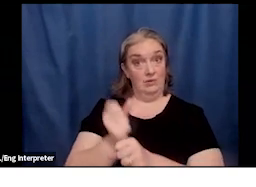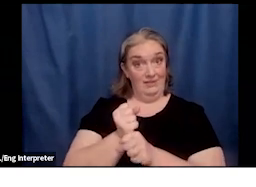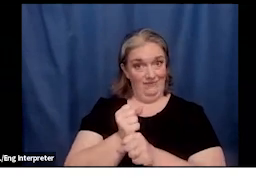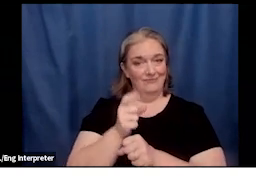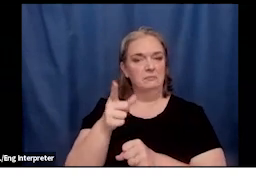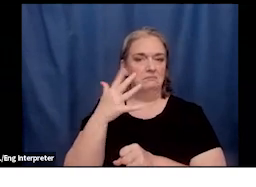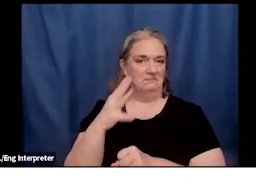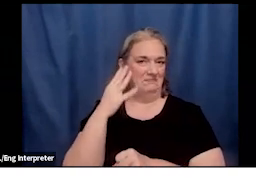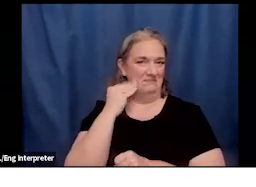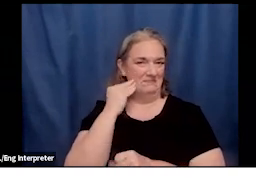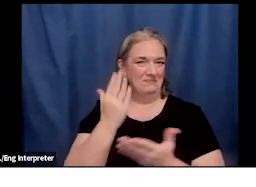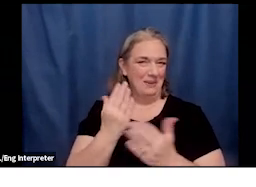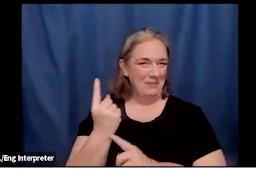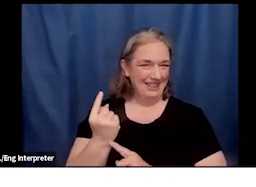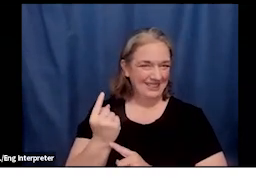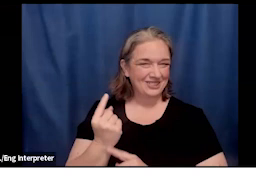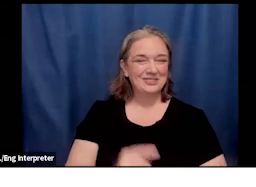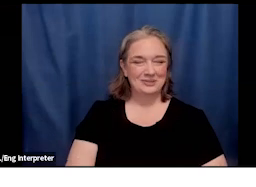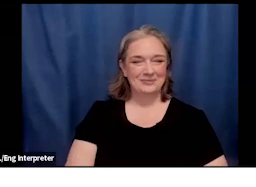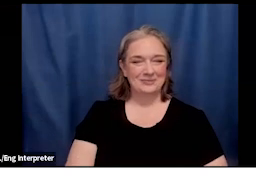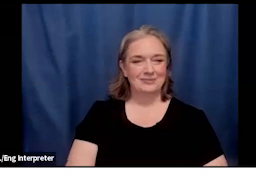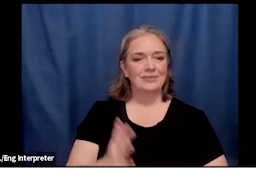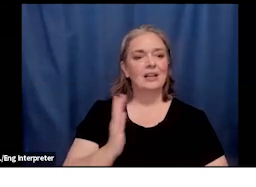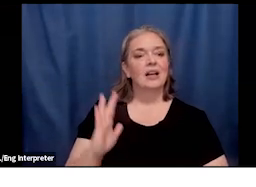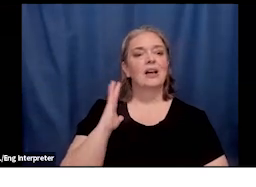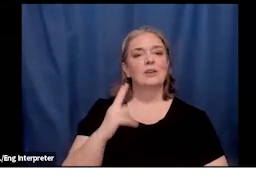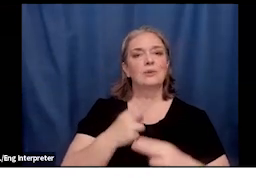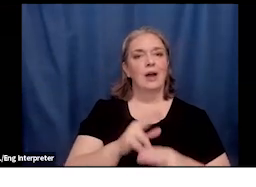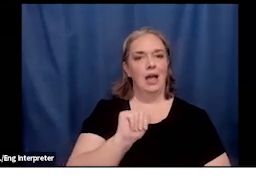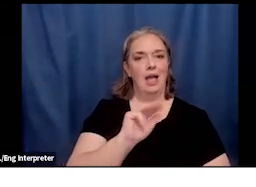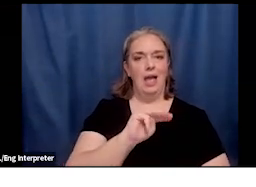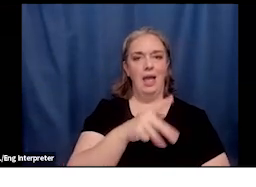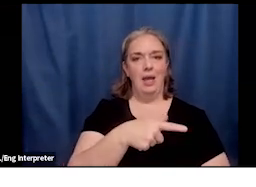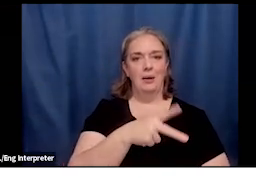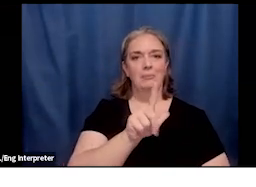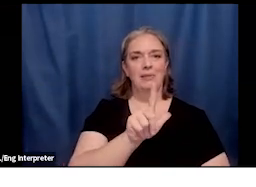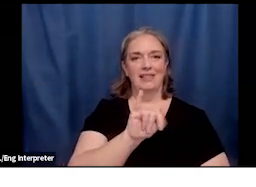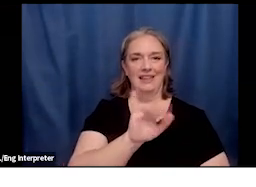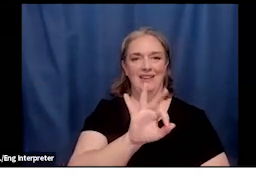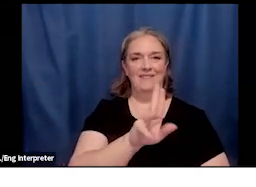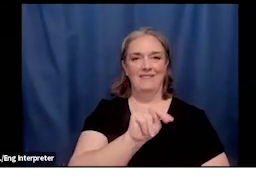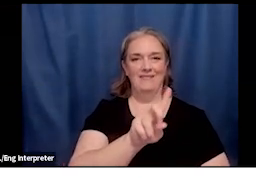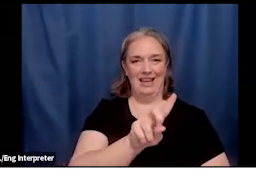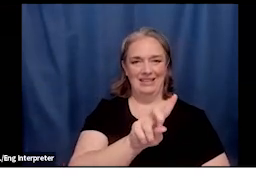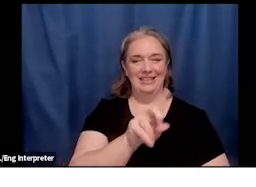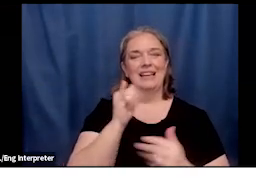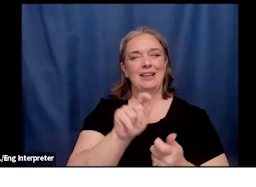you experienced this maybe last year. It was called Amplifund, now it's called Unigrants. It changed names halfway